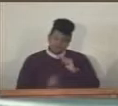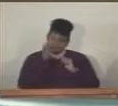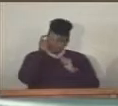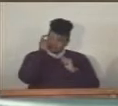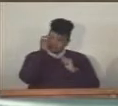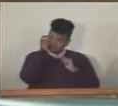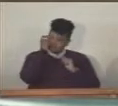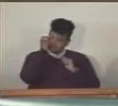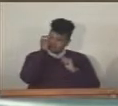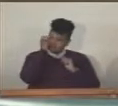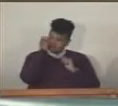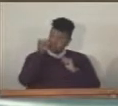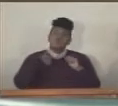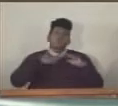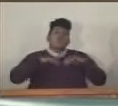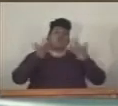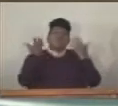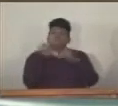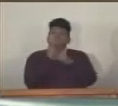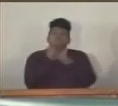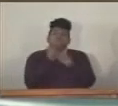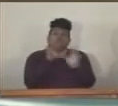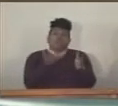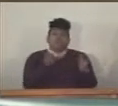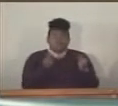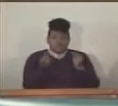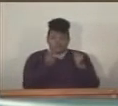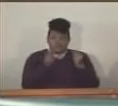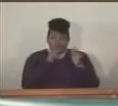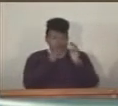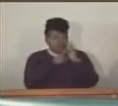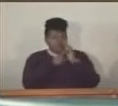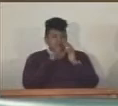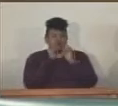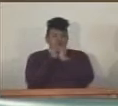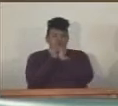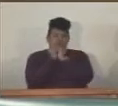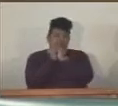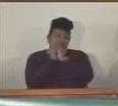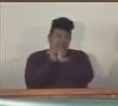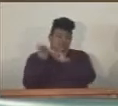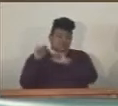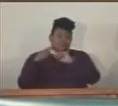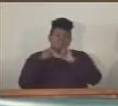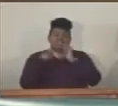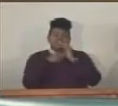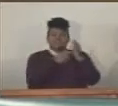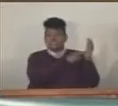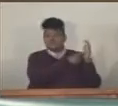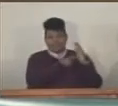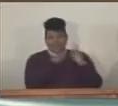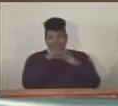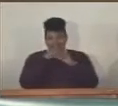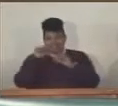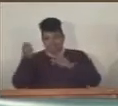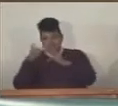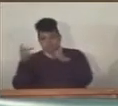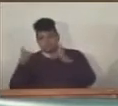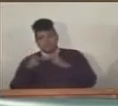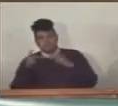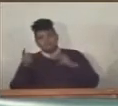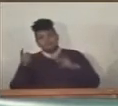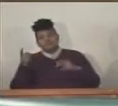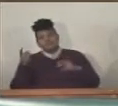President, we have a lot of work to do. It requires the unity that was on display in the other place, I believe, on